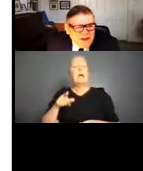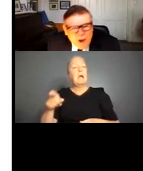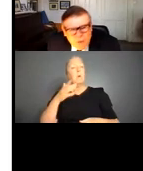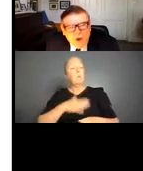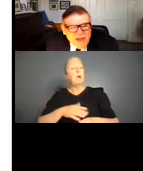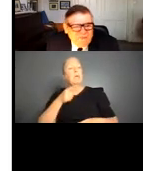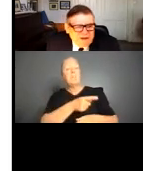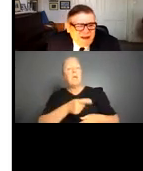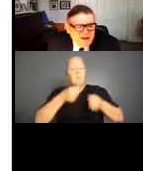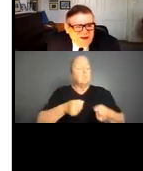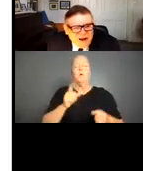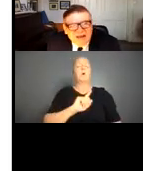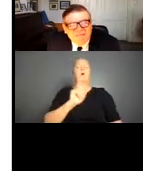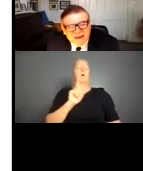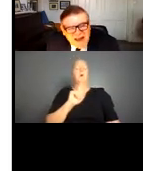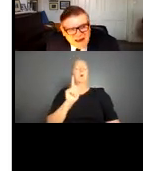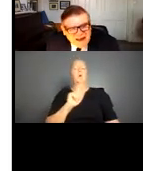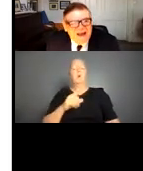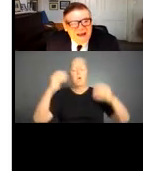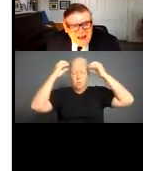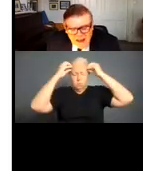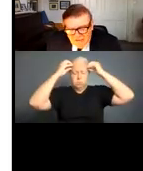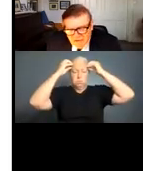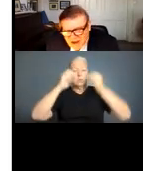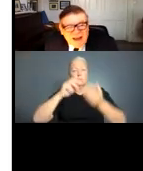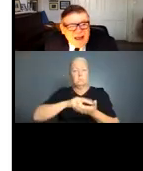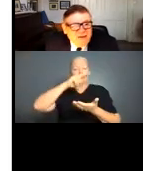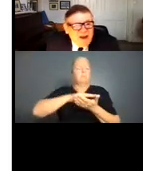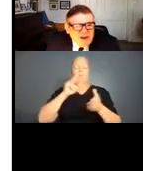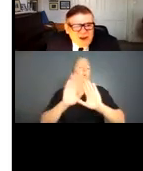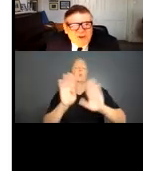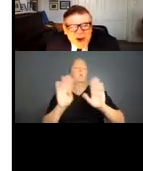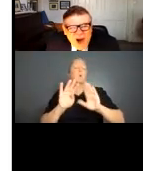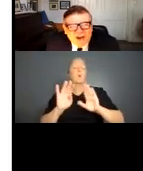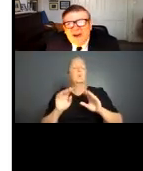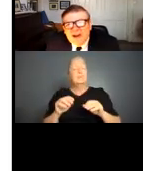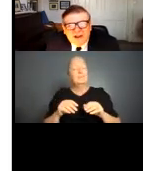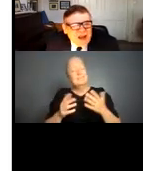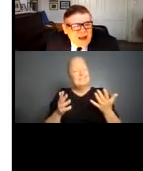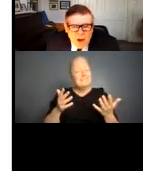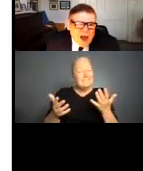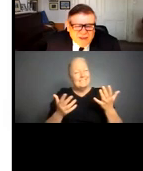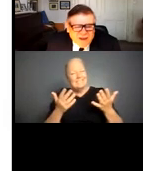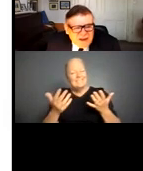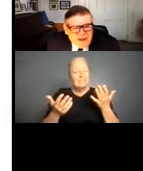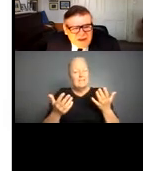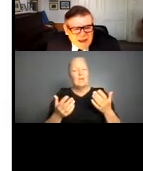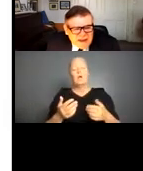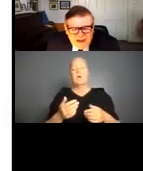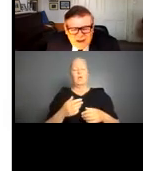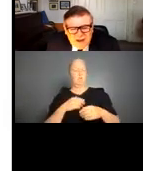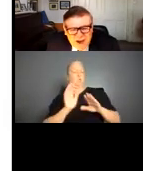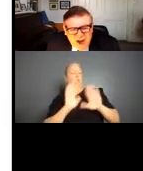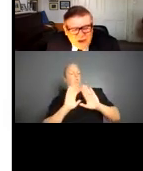therapy. They don't want that particular drug. They've made that clear. Here, they've written it down. So you can't just say, no, well, I think this is in the